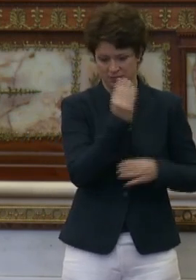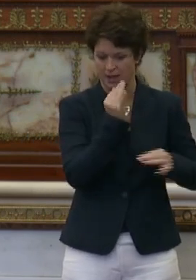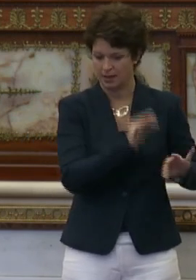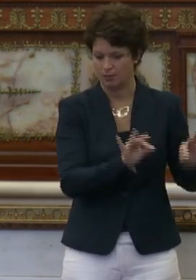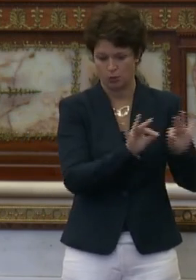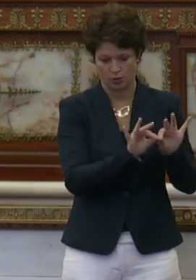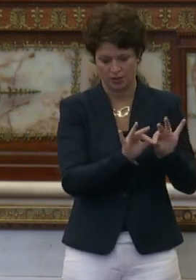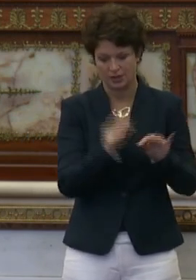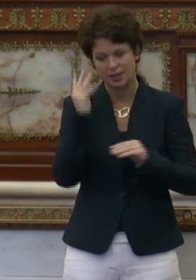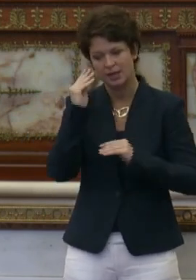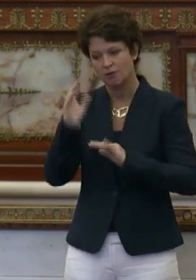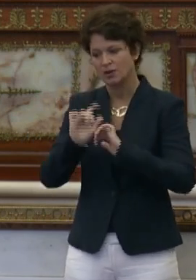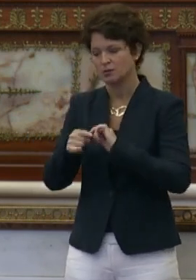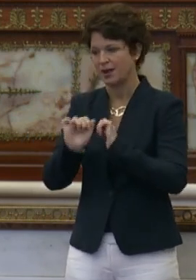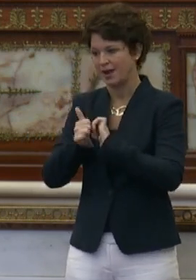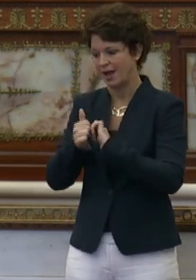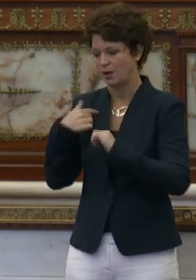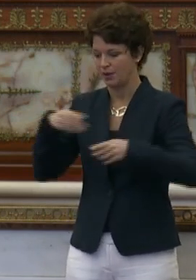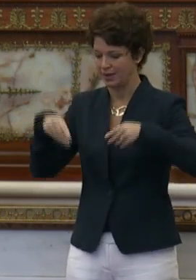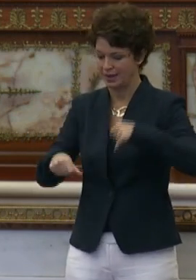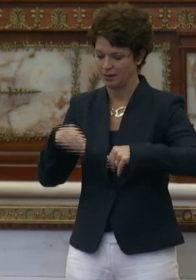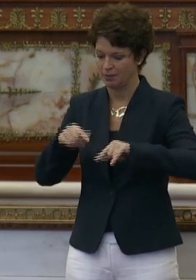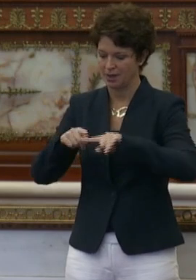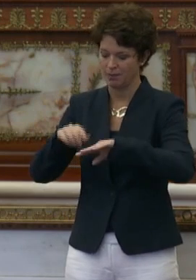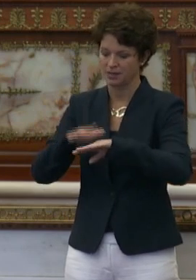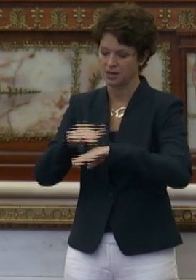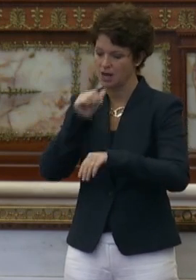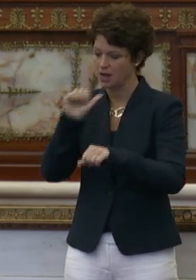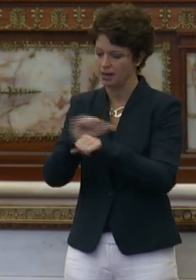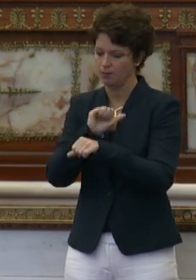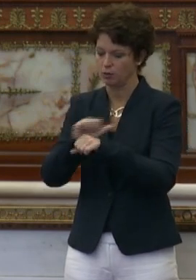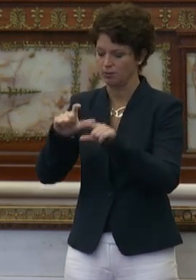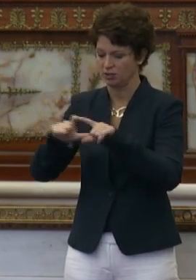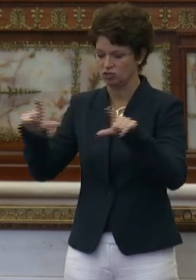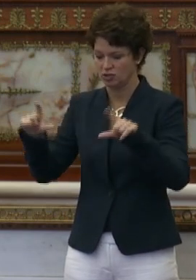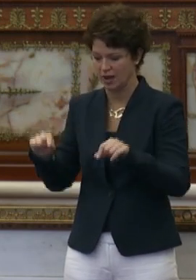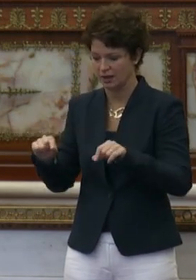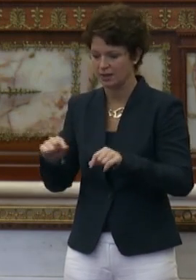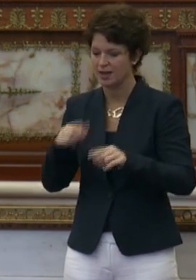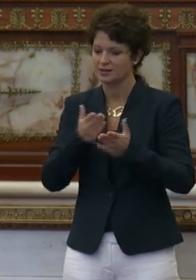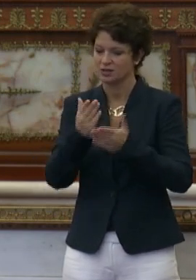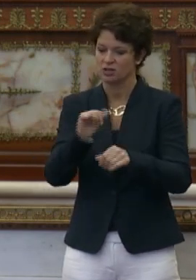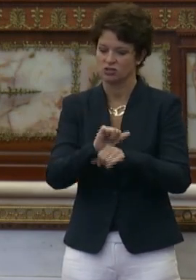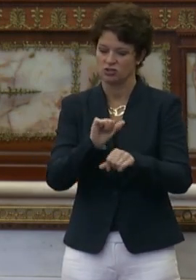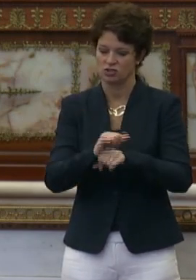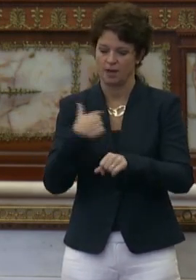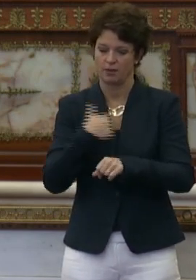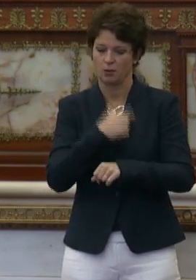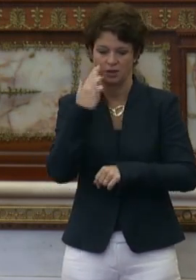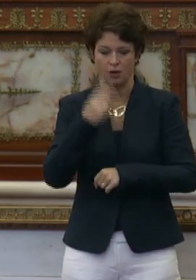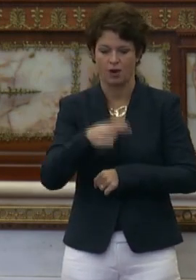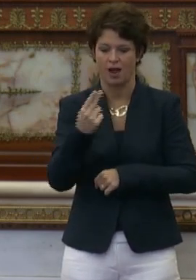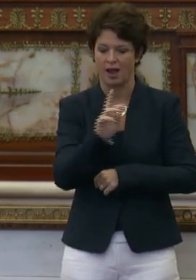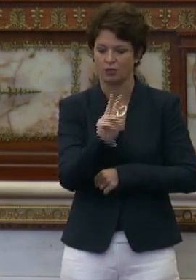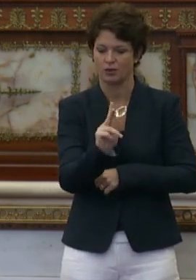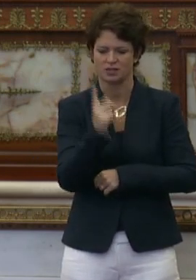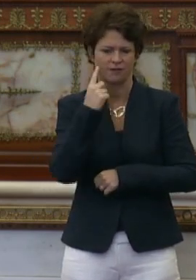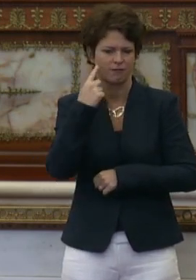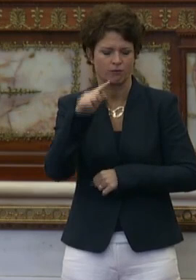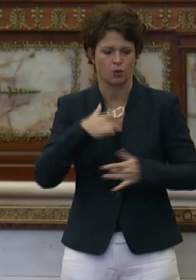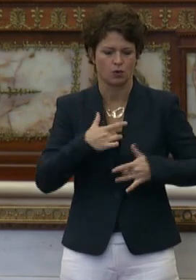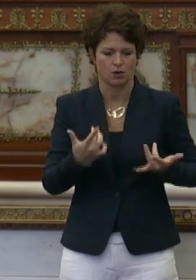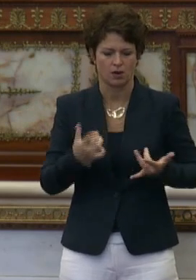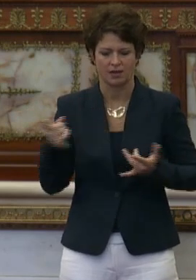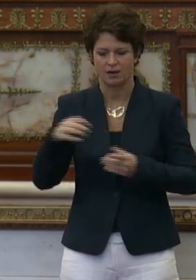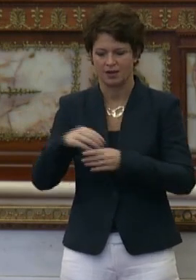sharing information about how we could pay based on unemployment checks. They also suggested jobs that we know are highly at risk. And for what? They got